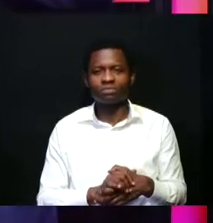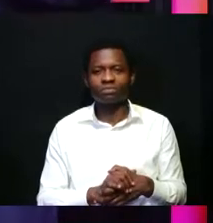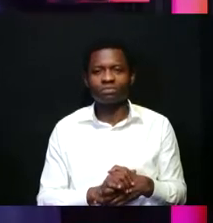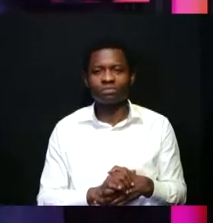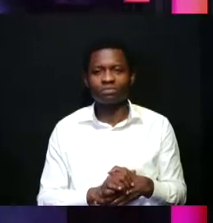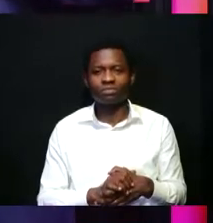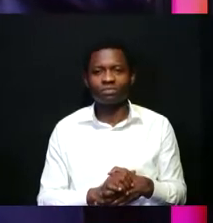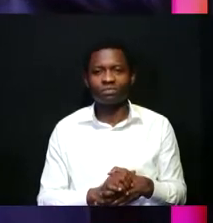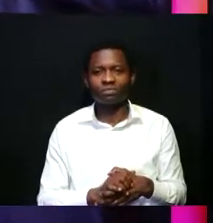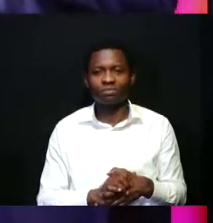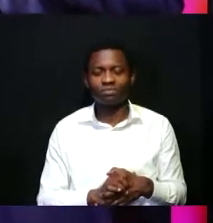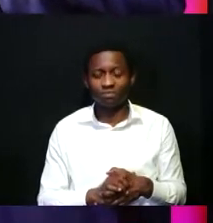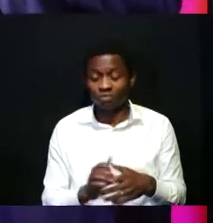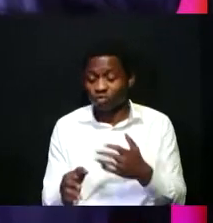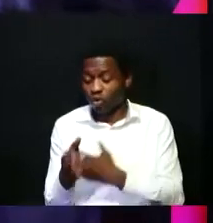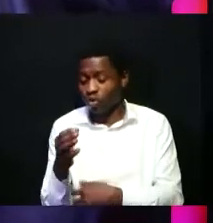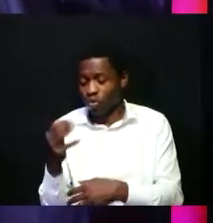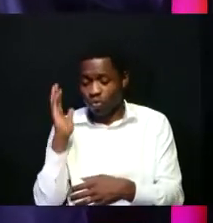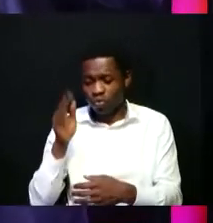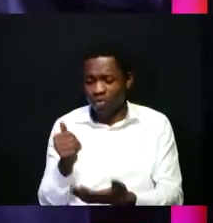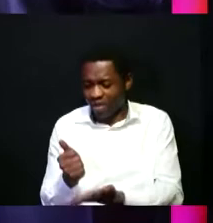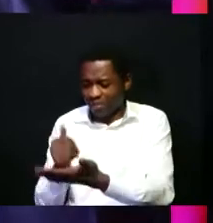Now, he will restore them to full well-being.